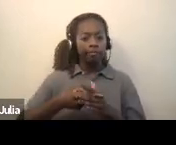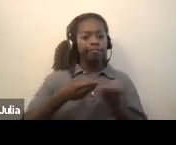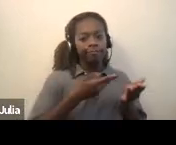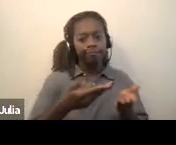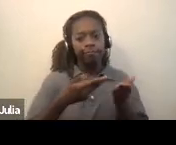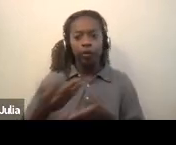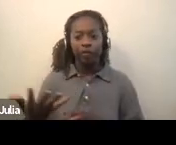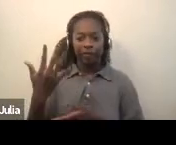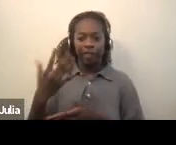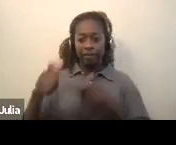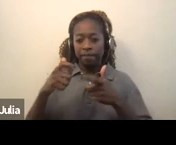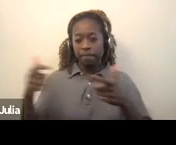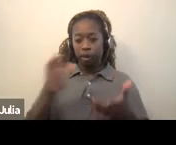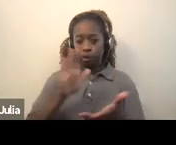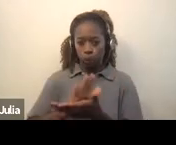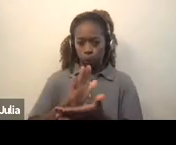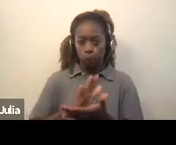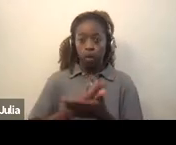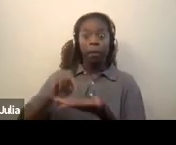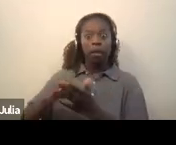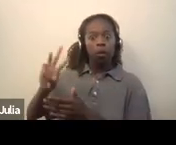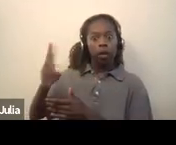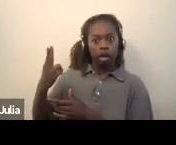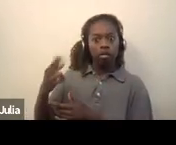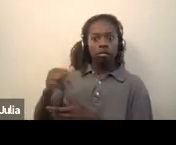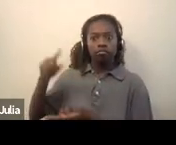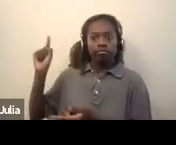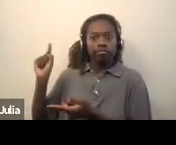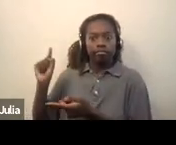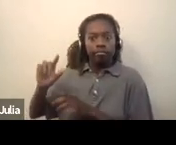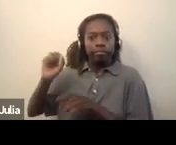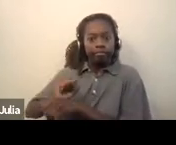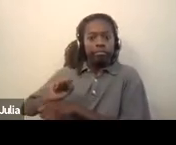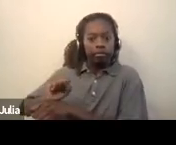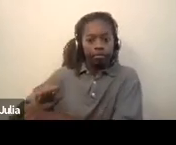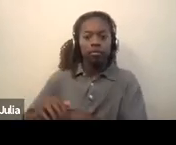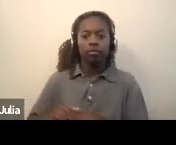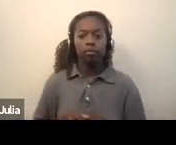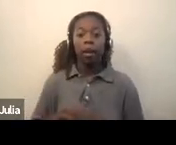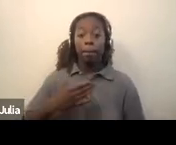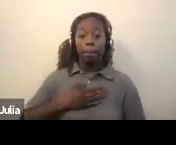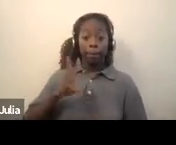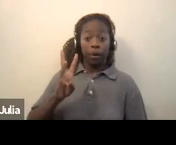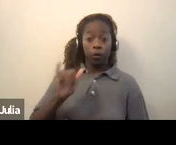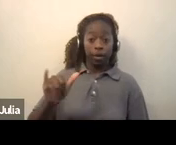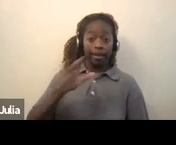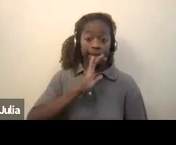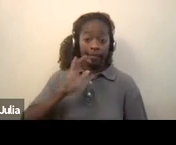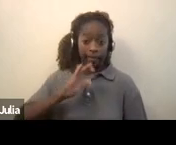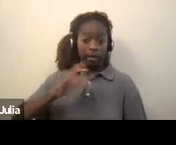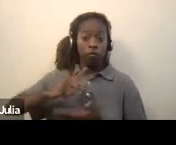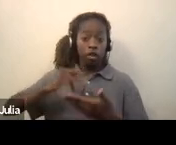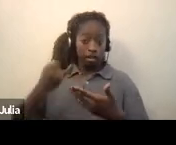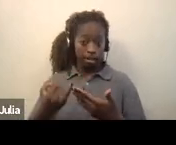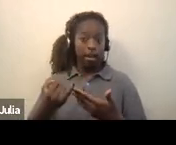of the stress at our distribution warehouse my way cafe projects are moving forward at 17 sites with